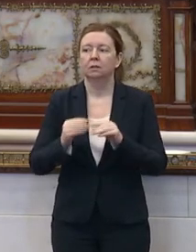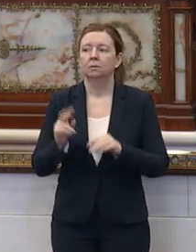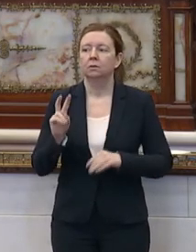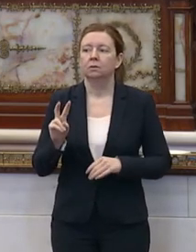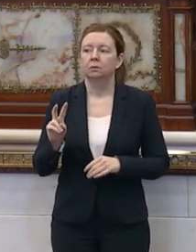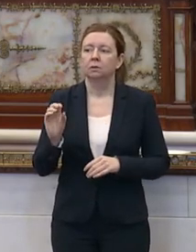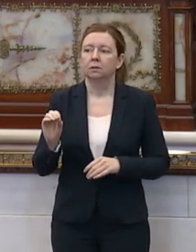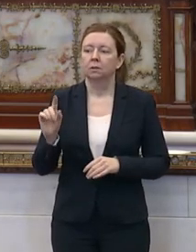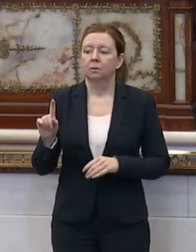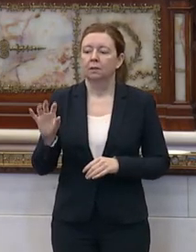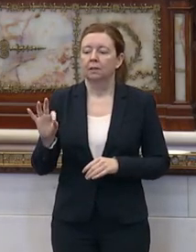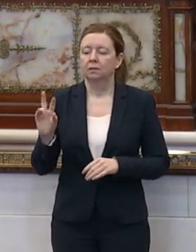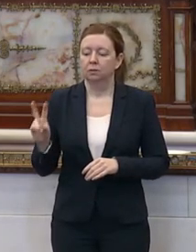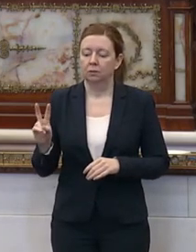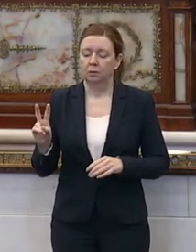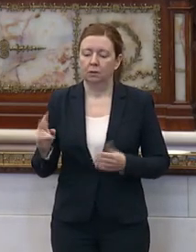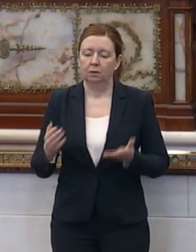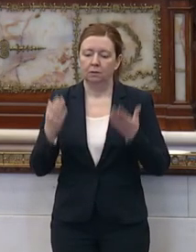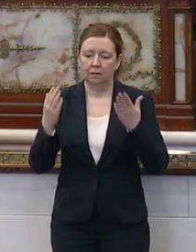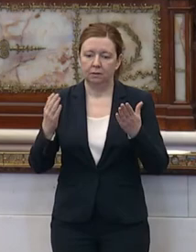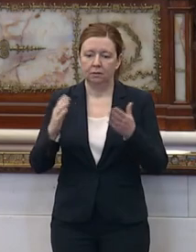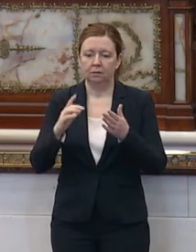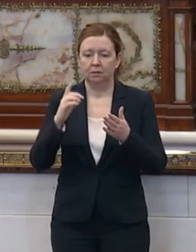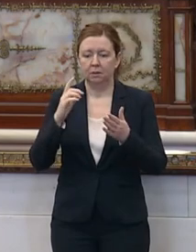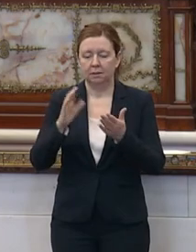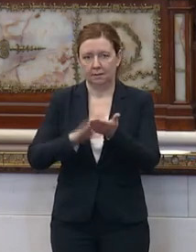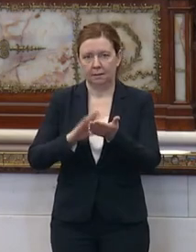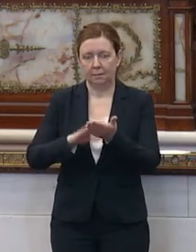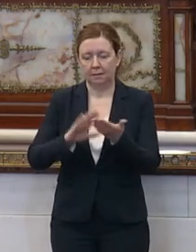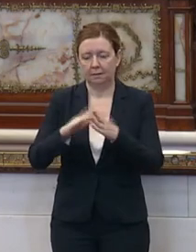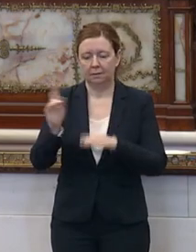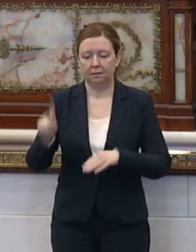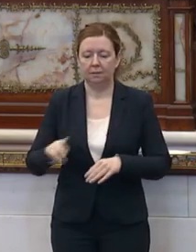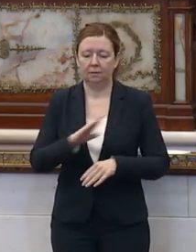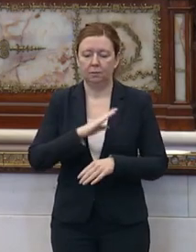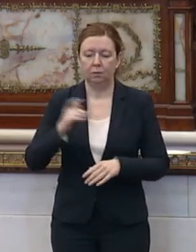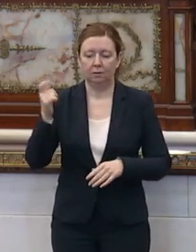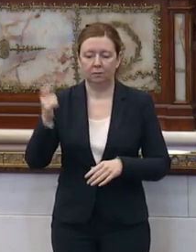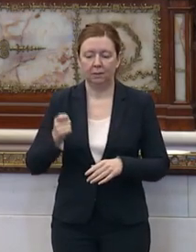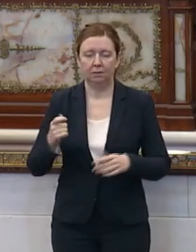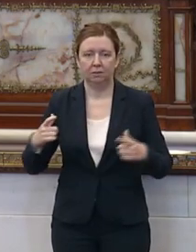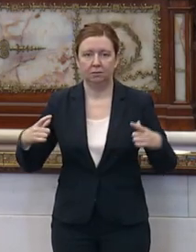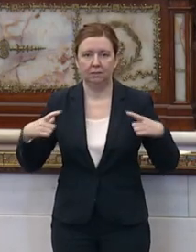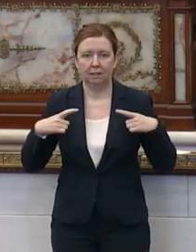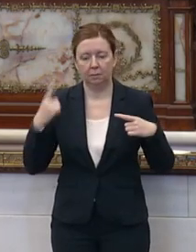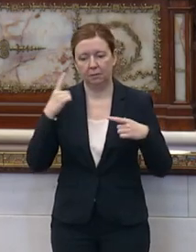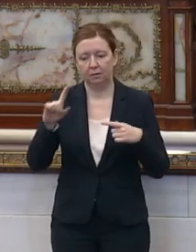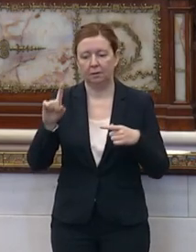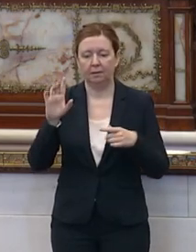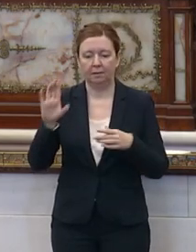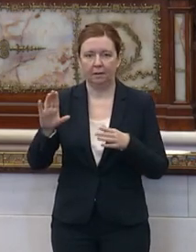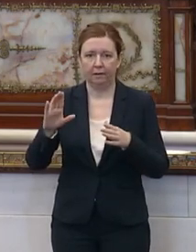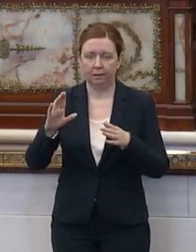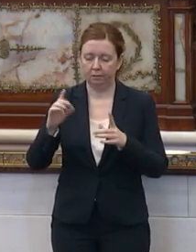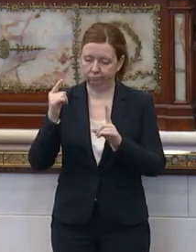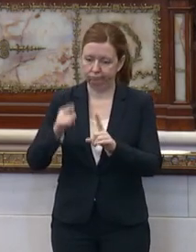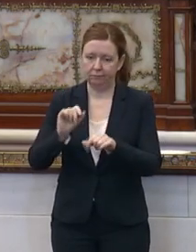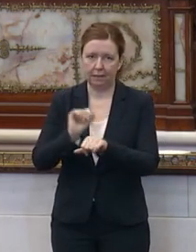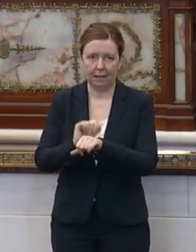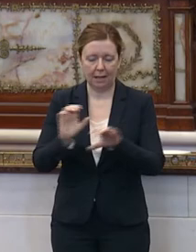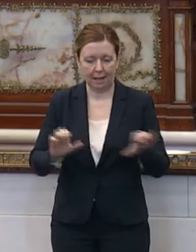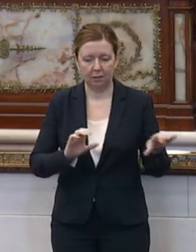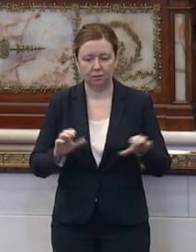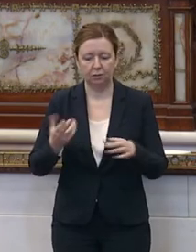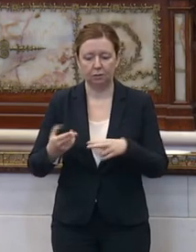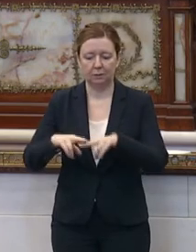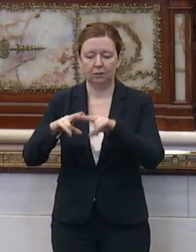number 220192, entitled a resolution commending the City of Philadelphia Board of Pensions and Retirement for their prudent actions over the years to increase